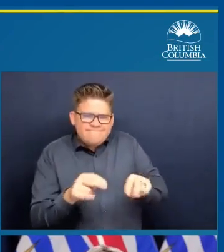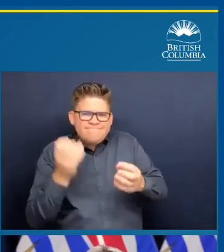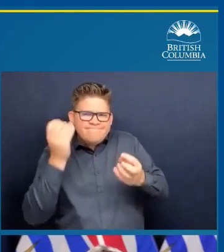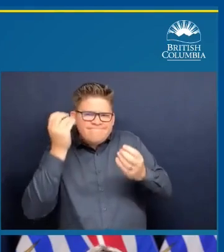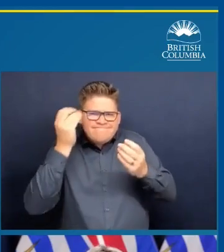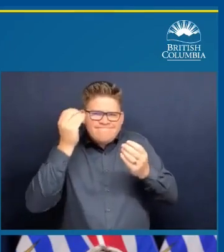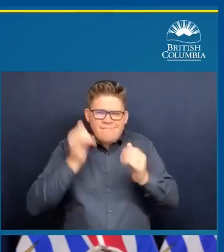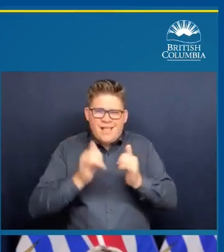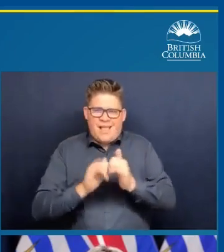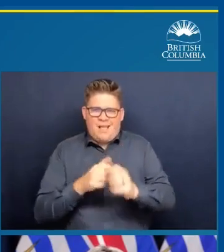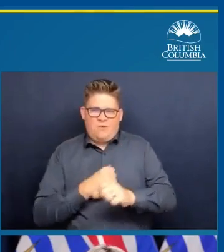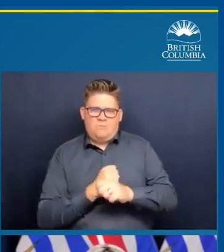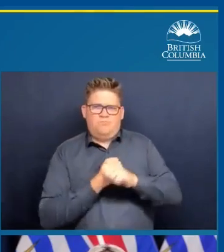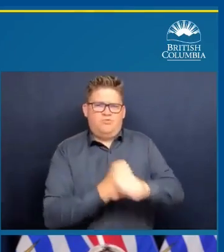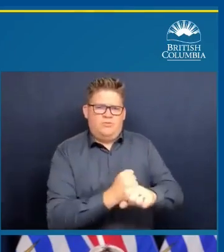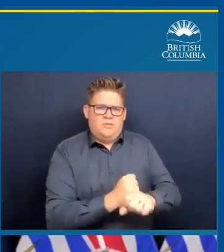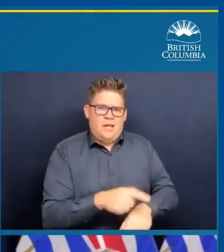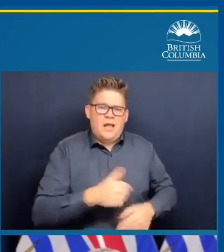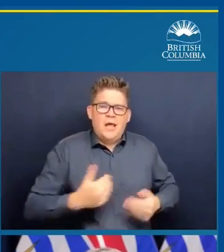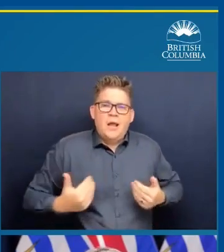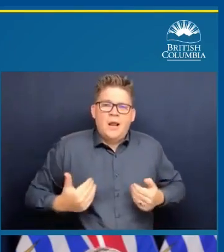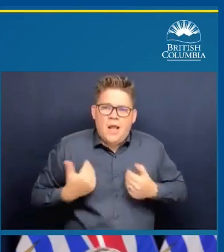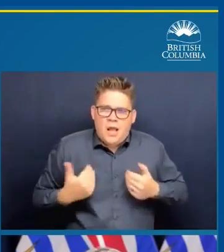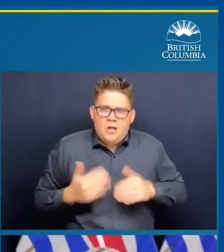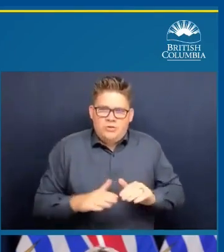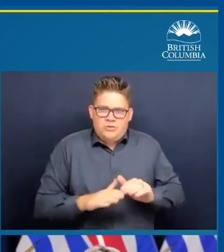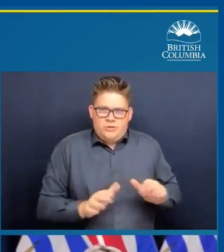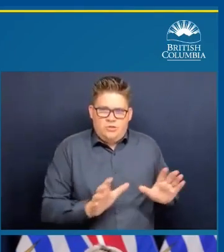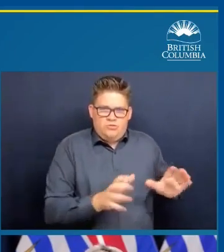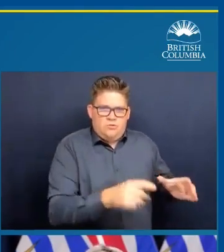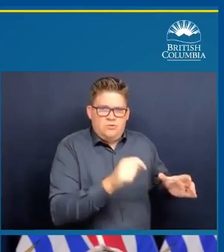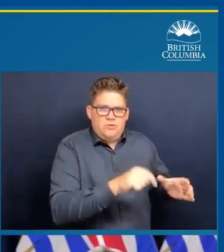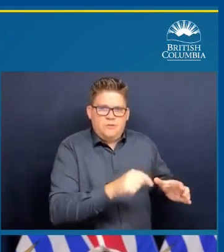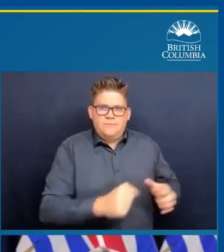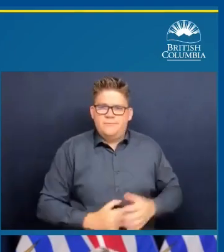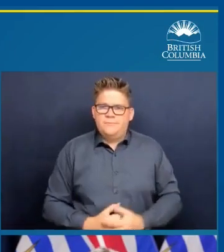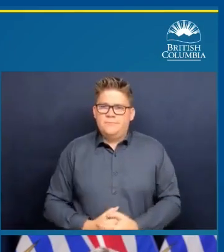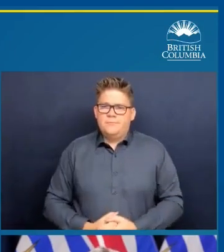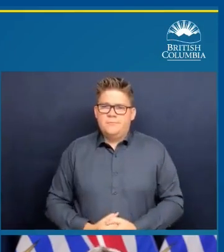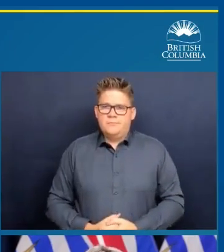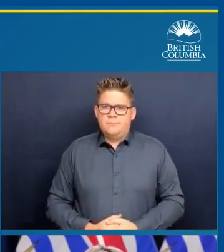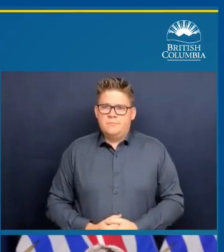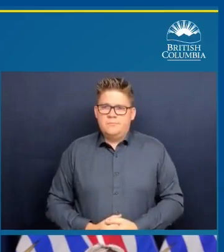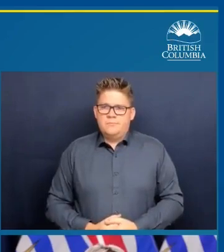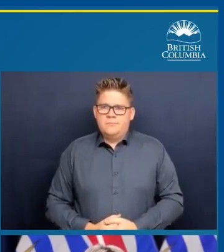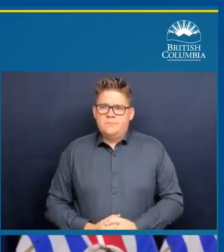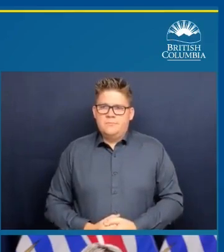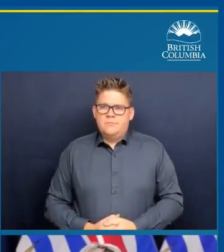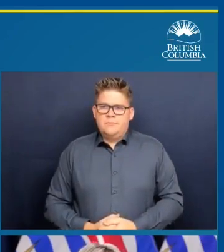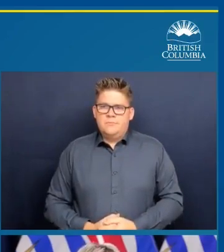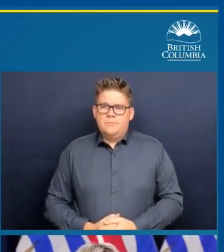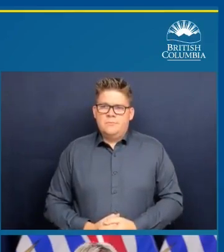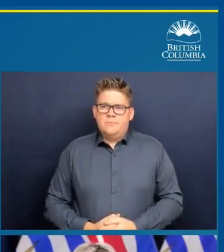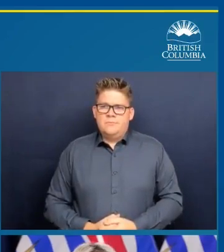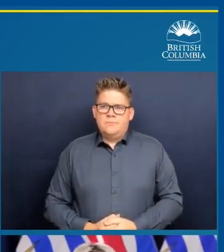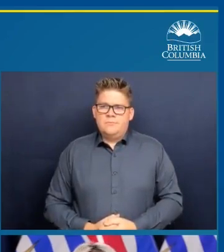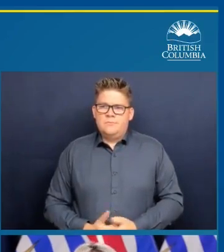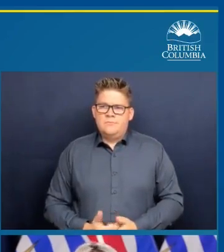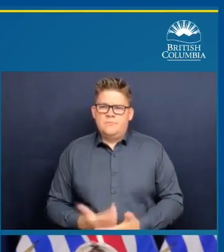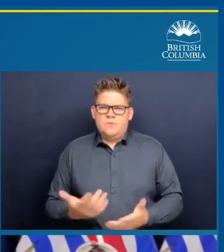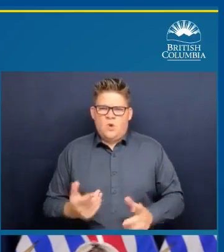well. If we look at what's causing that illness, especially in the last little while, we look at